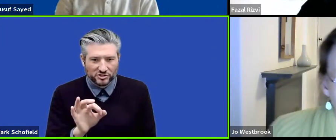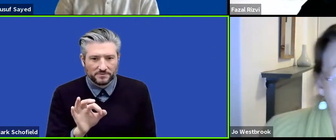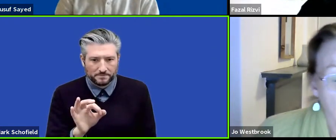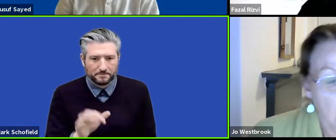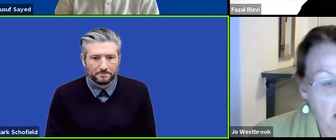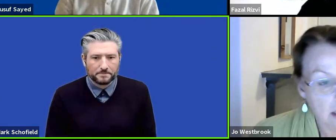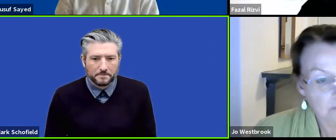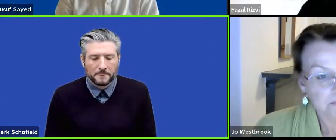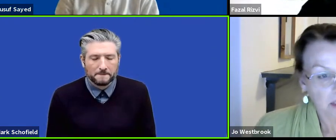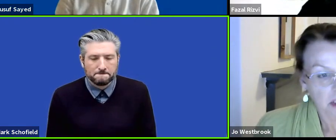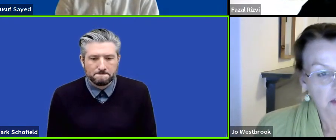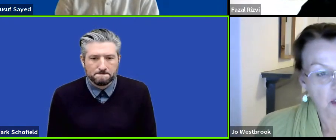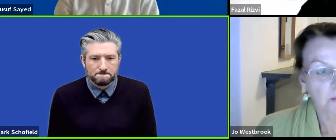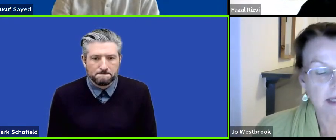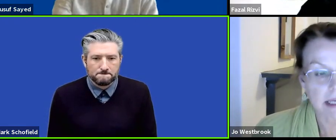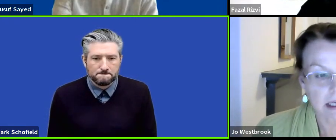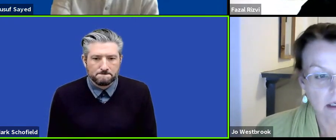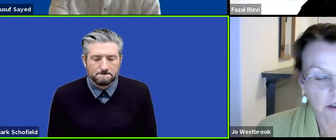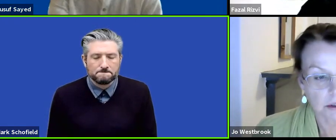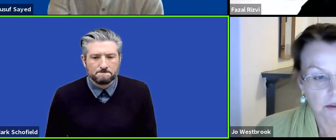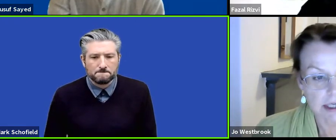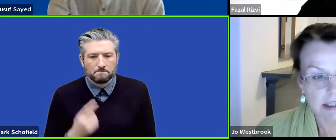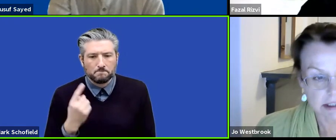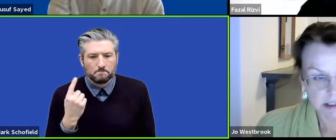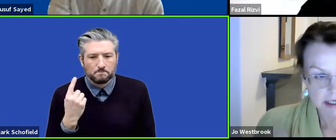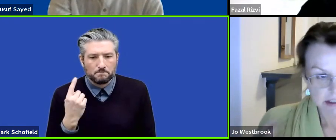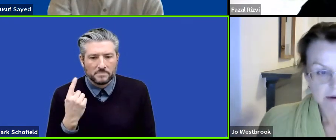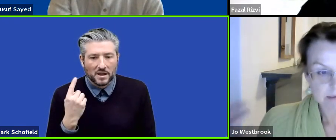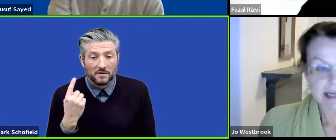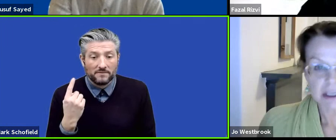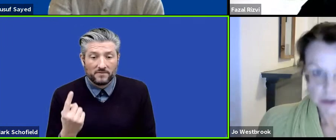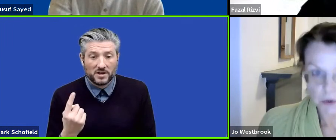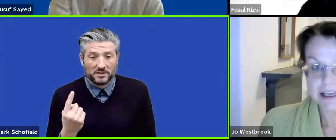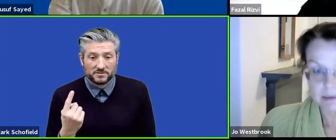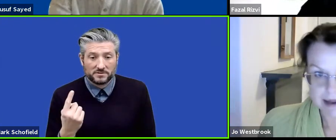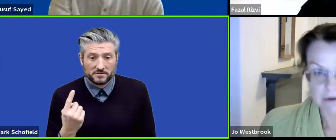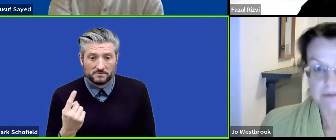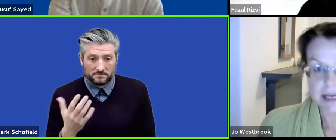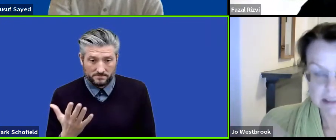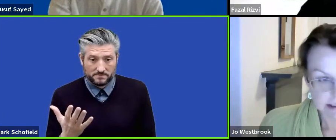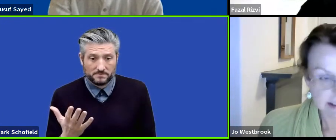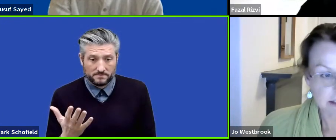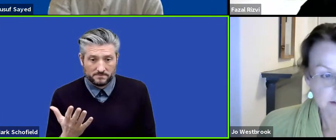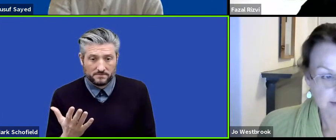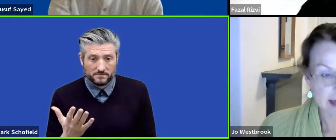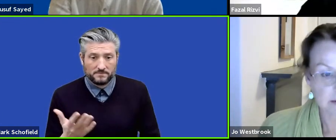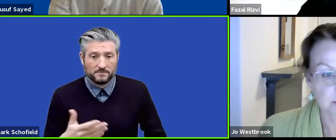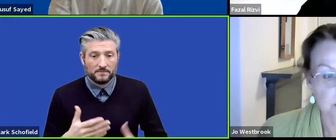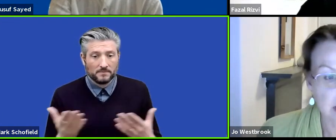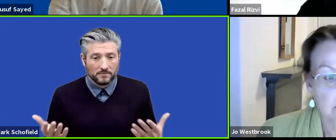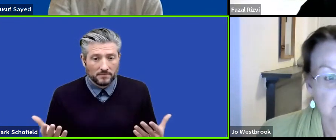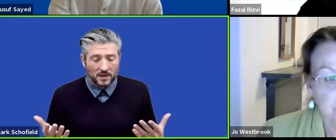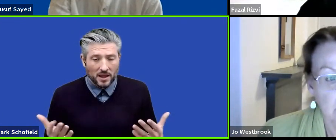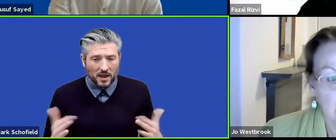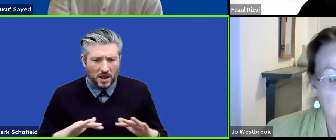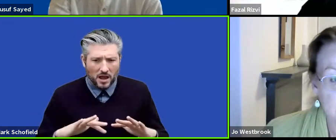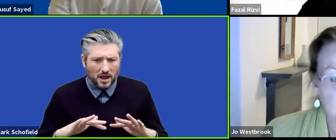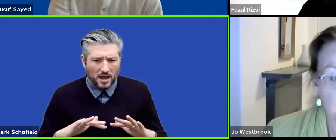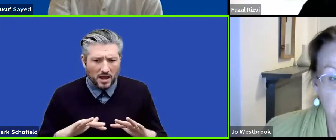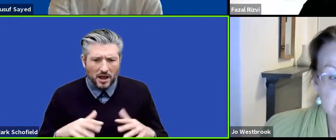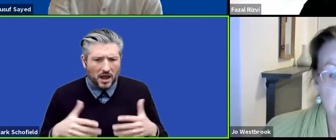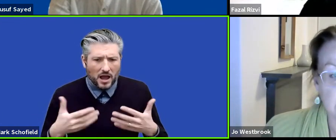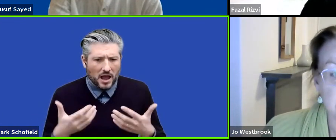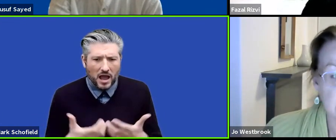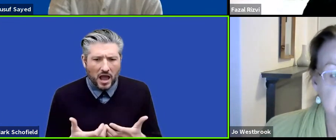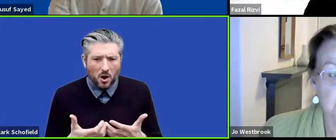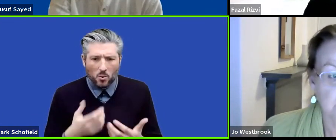Omar. So it's going back and talking about that sense of how can we how